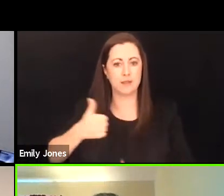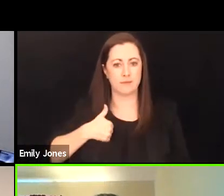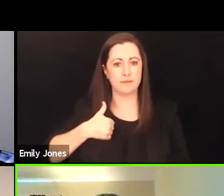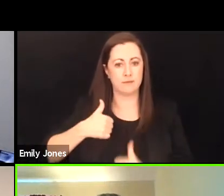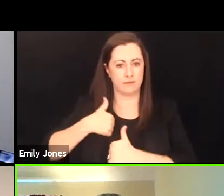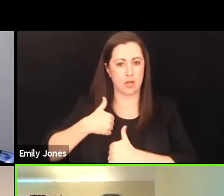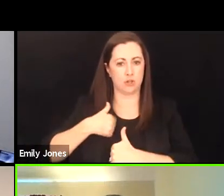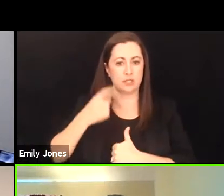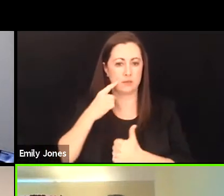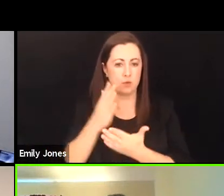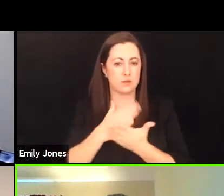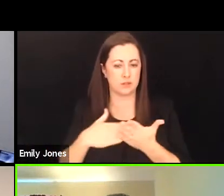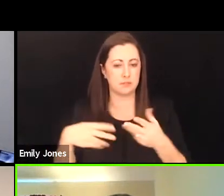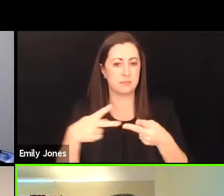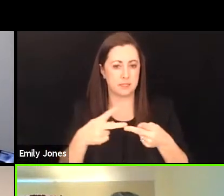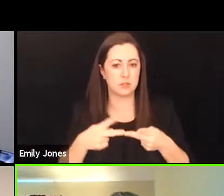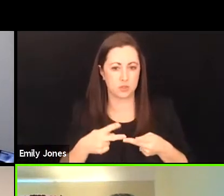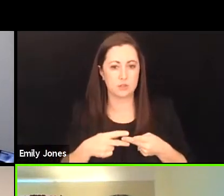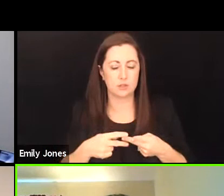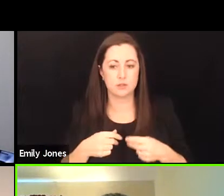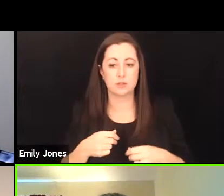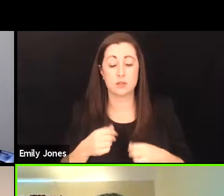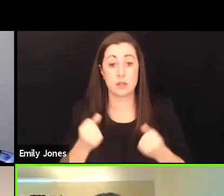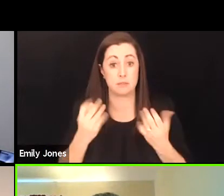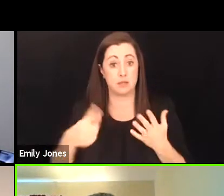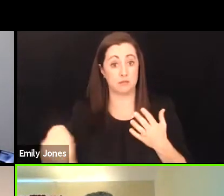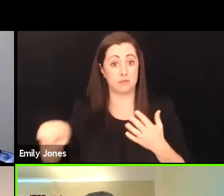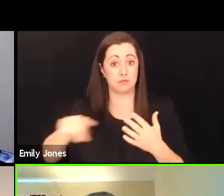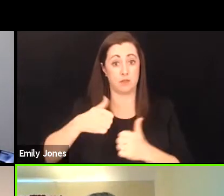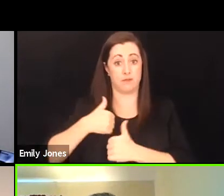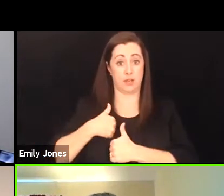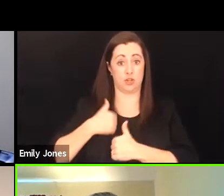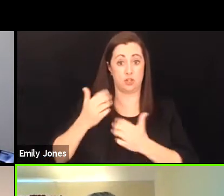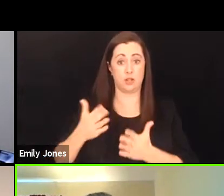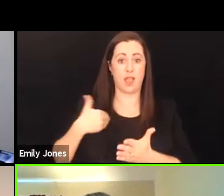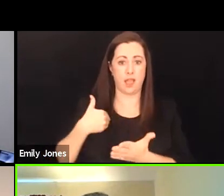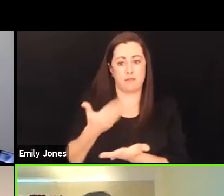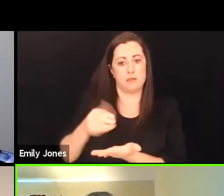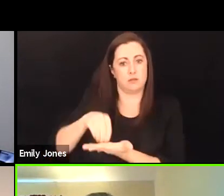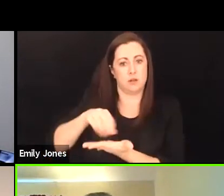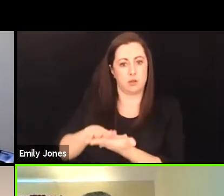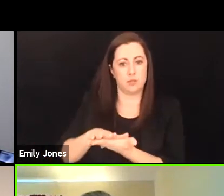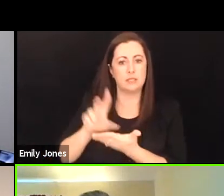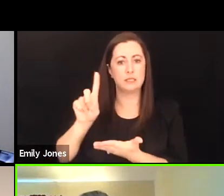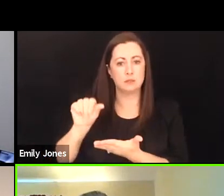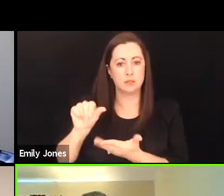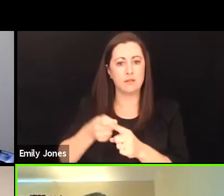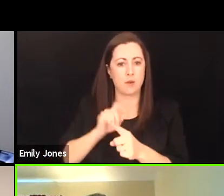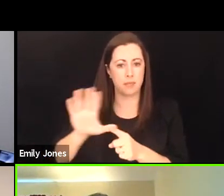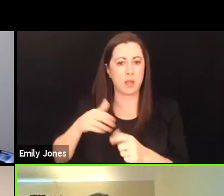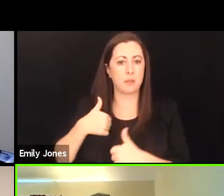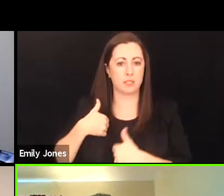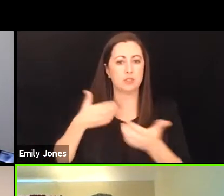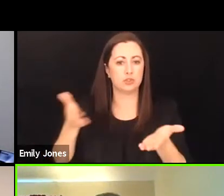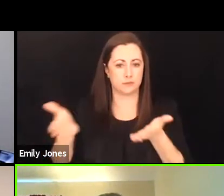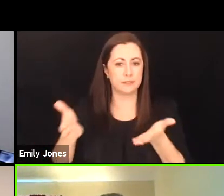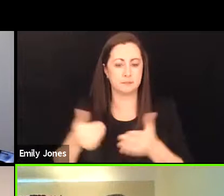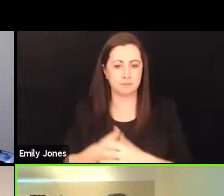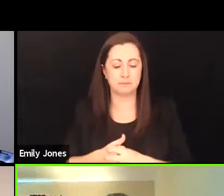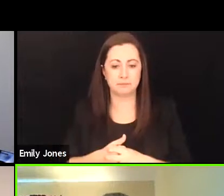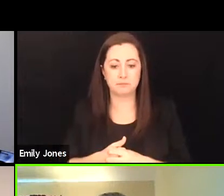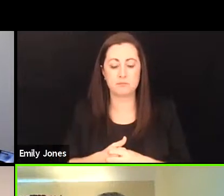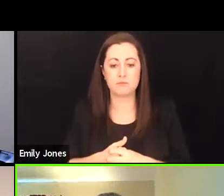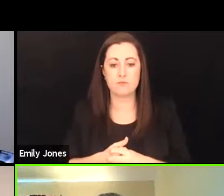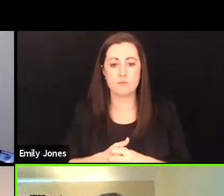some of the positions. And many of those veterans have documented disabilities from their military service as well. Some of